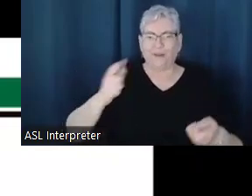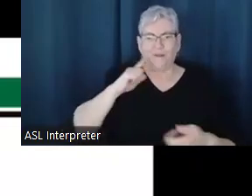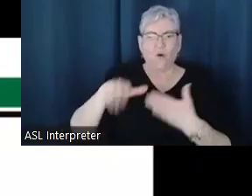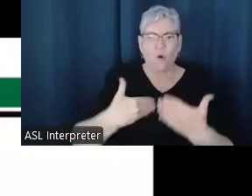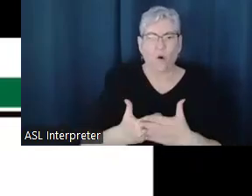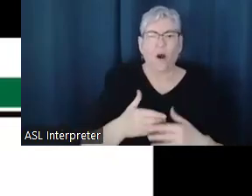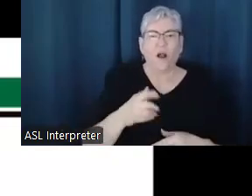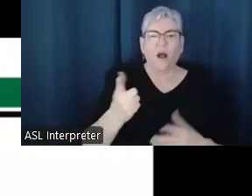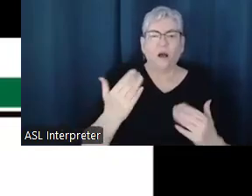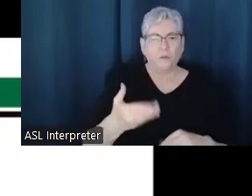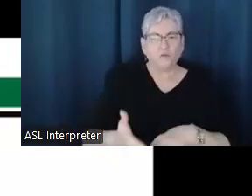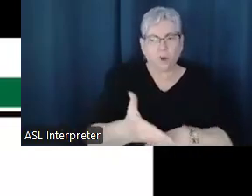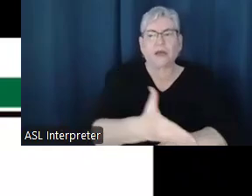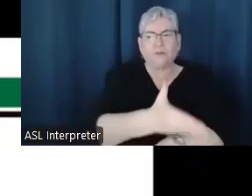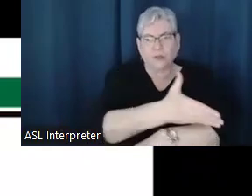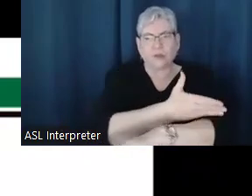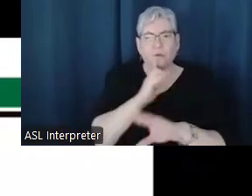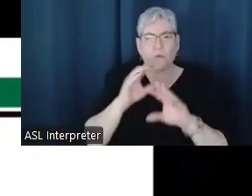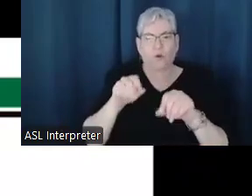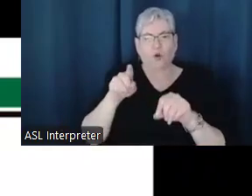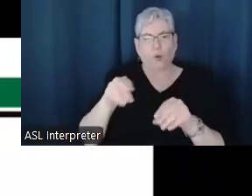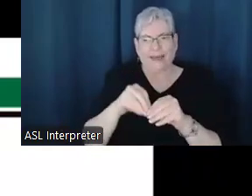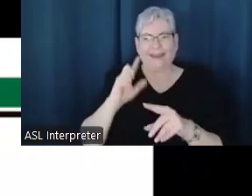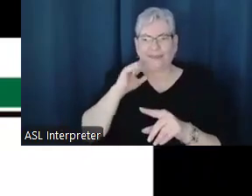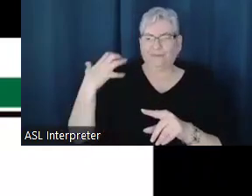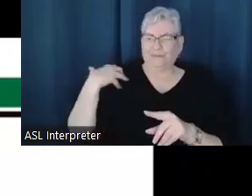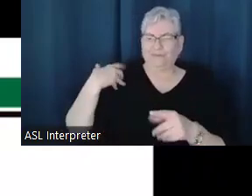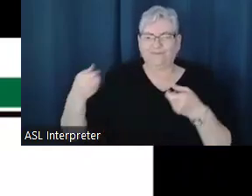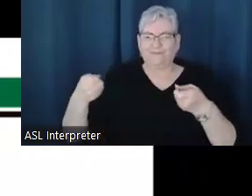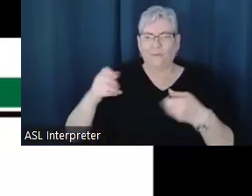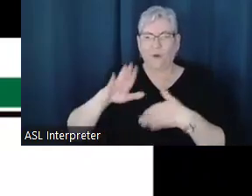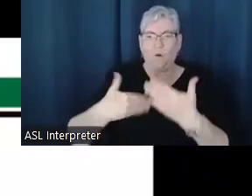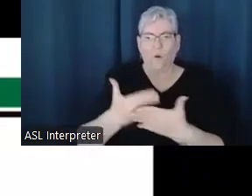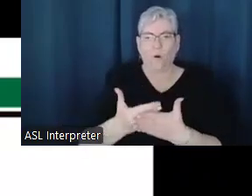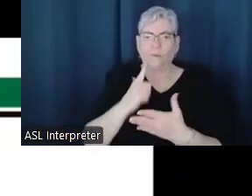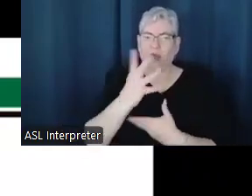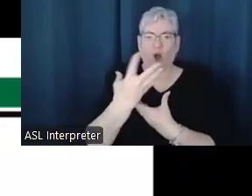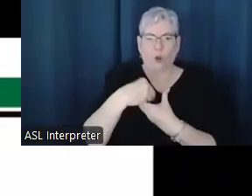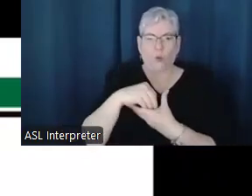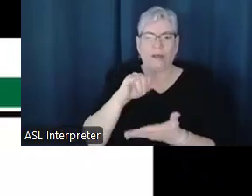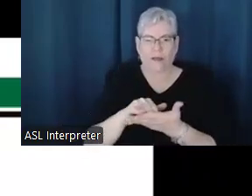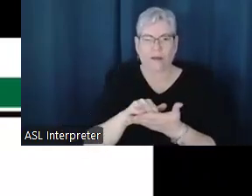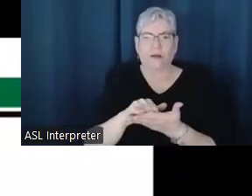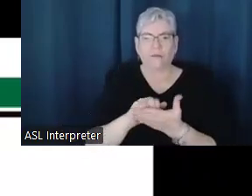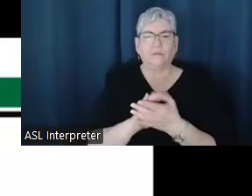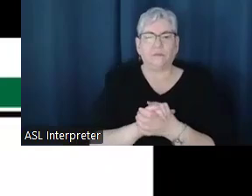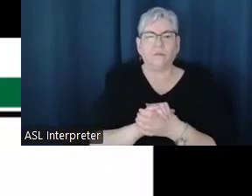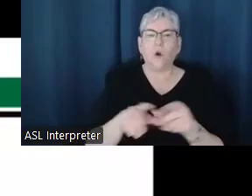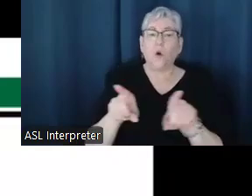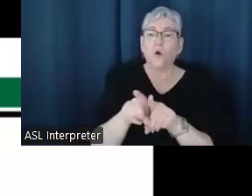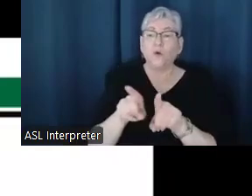made to put youth in the driver's seat and to be including them. But I think that more can be